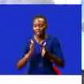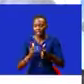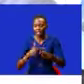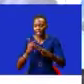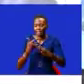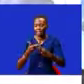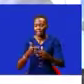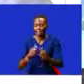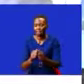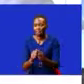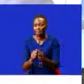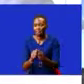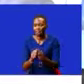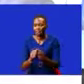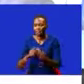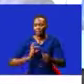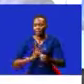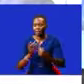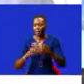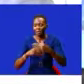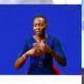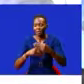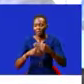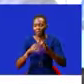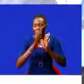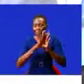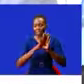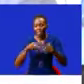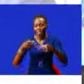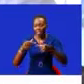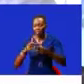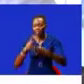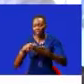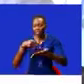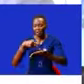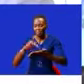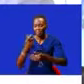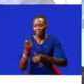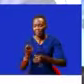Then we bill them. They can pay a